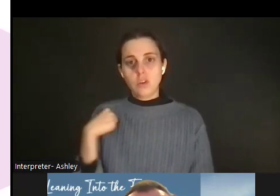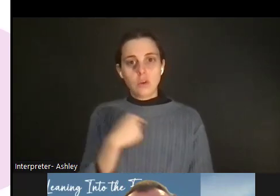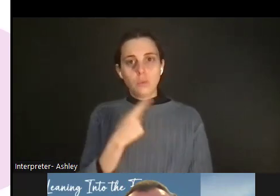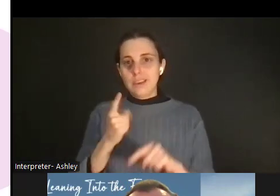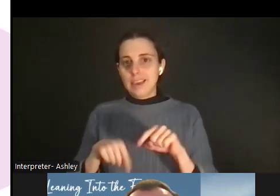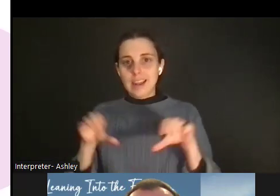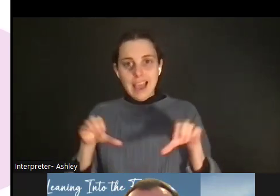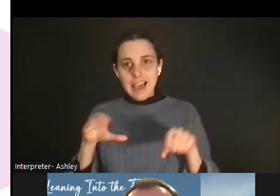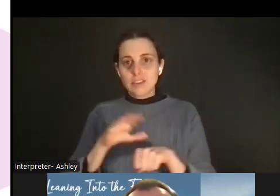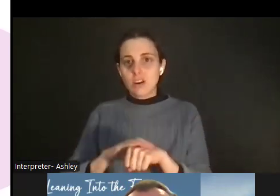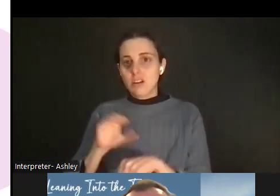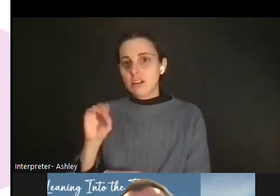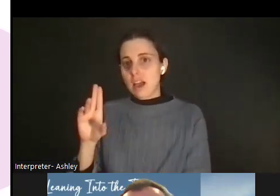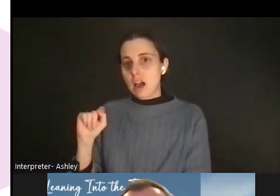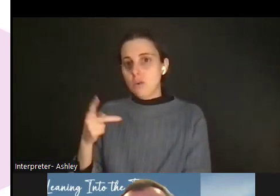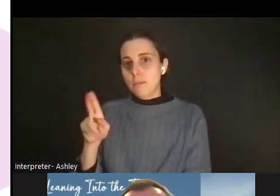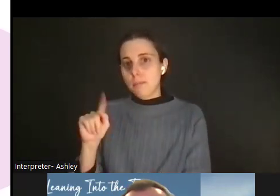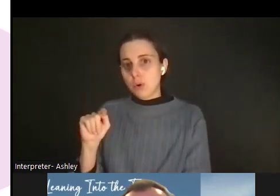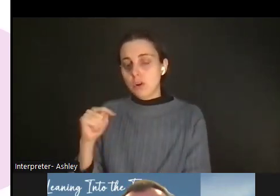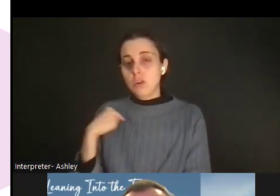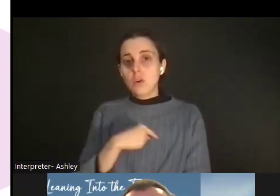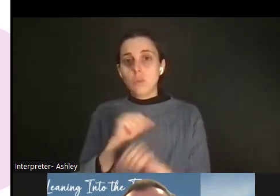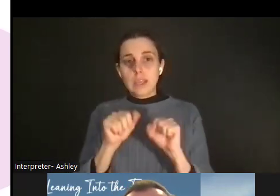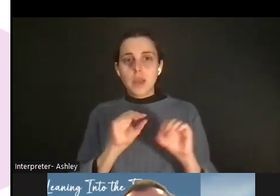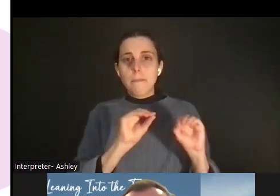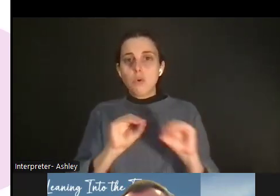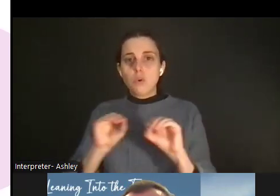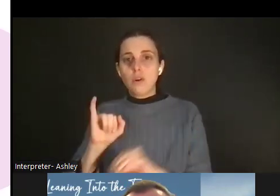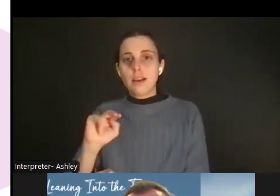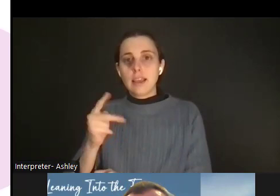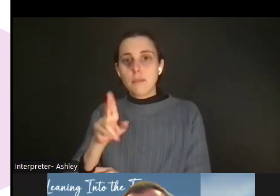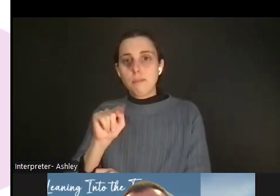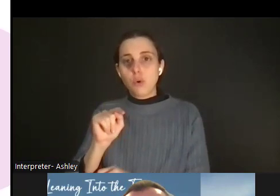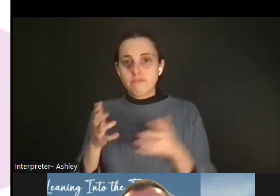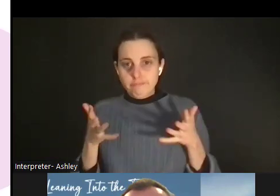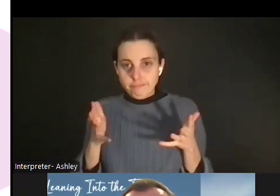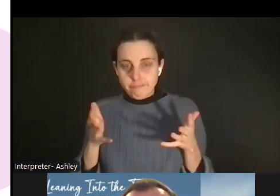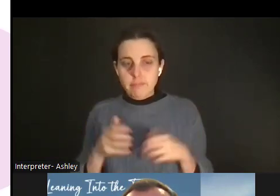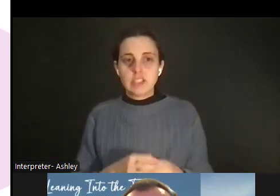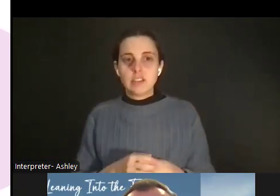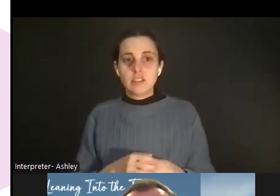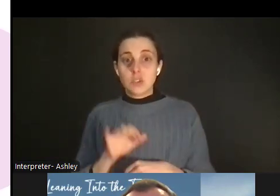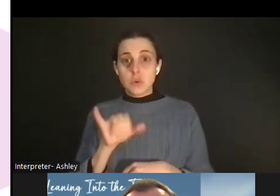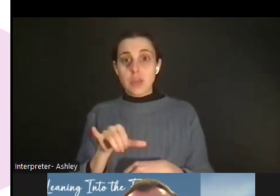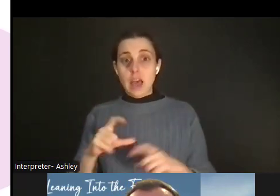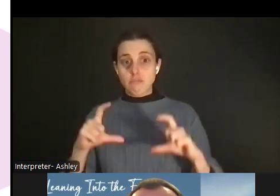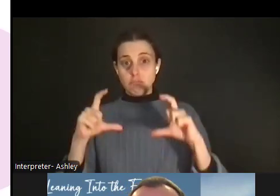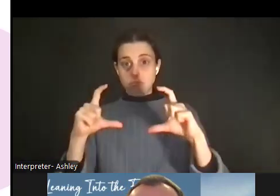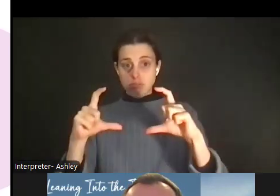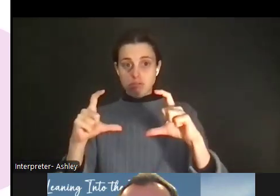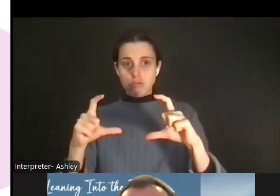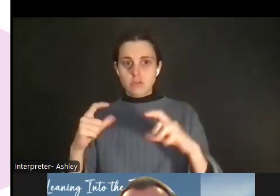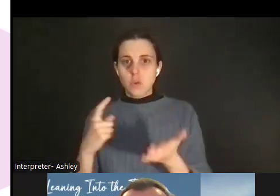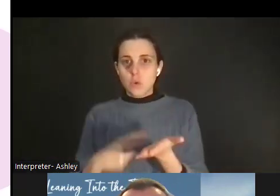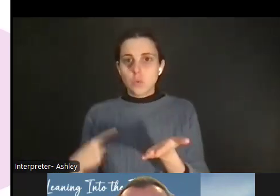can only manipulate the inputs into those programs. So what you see on this slide is what we want, right? We want operational excellence,